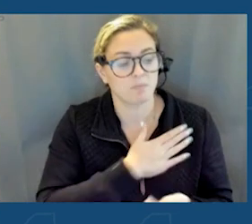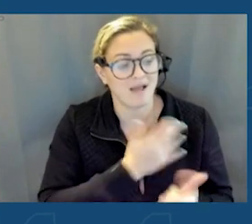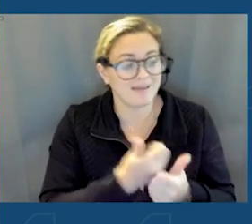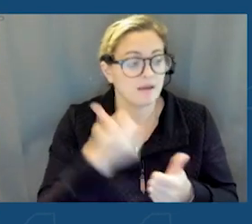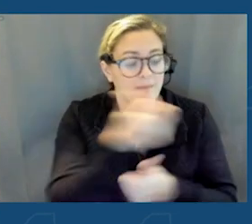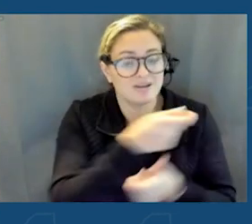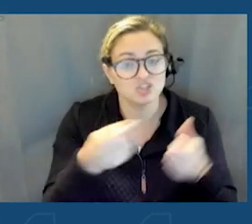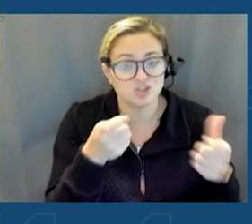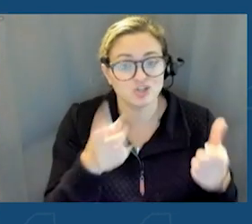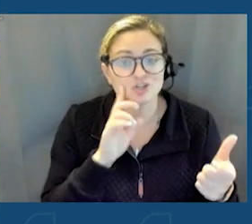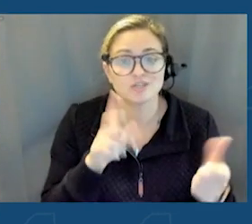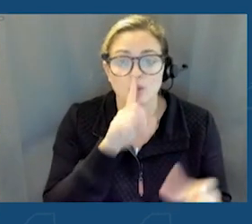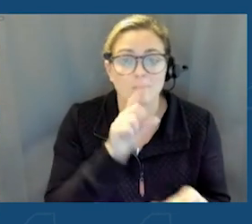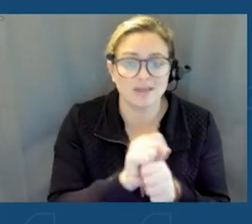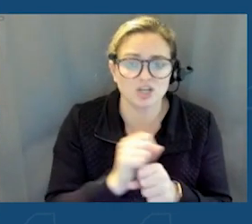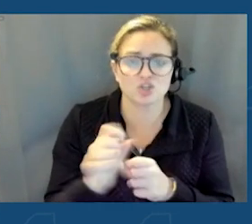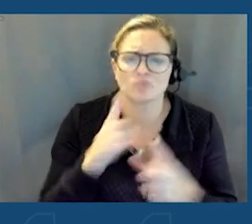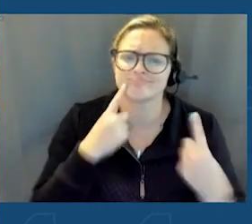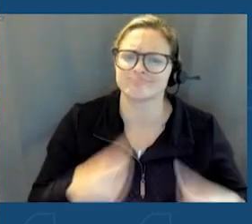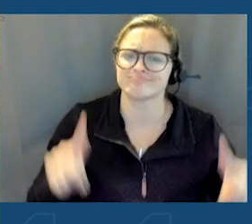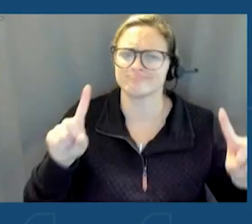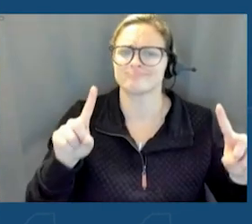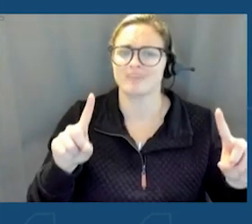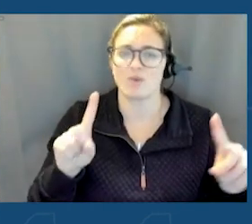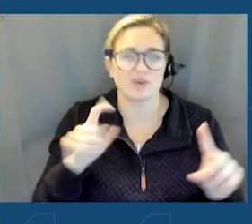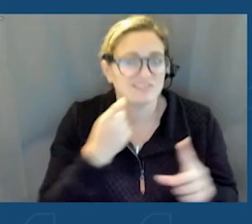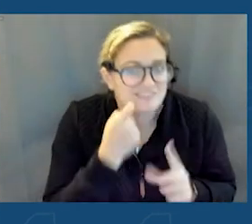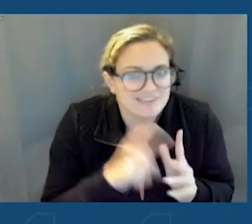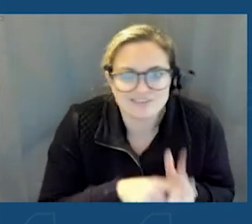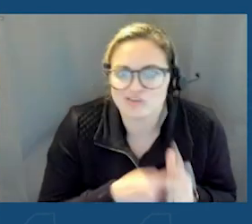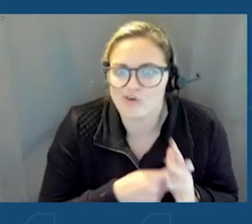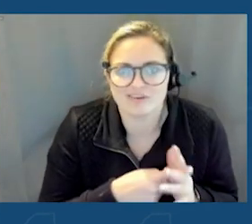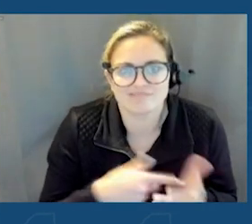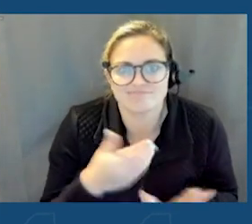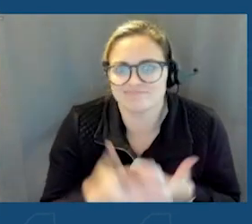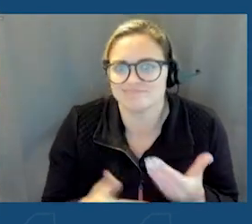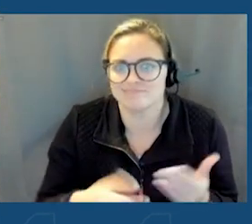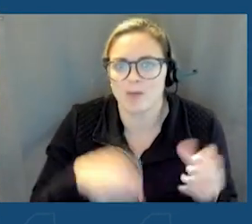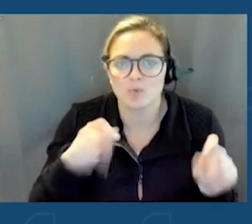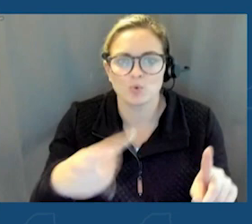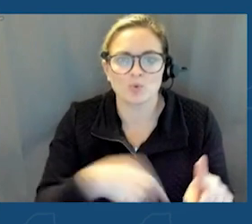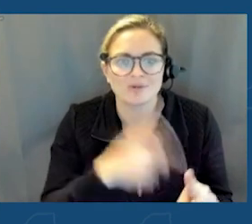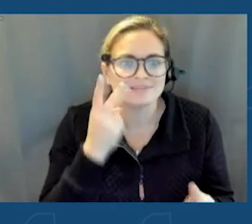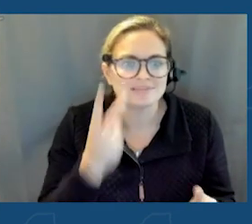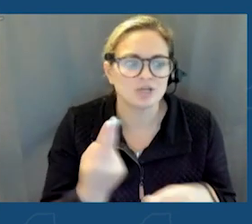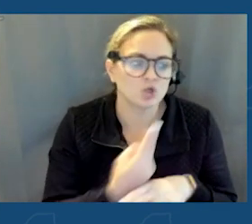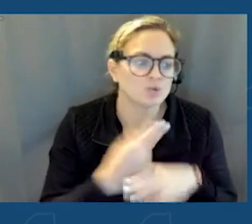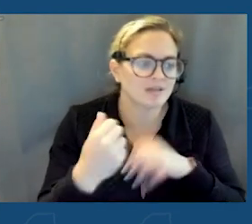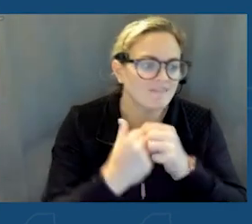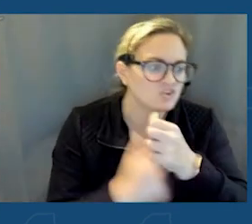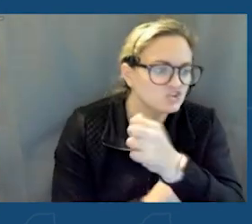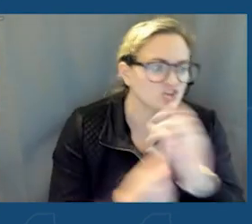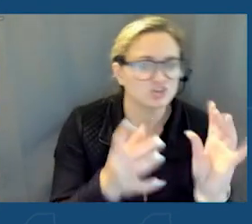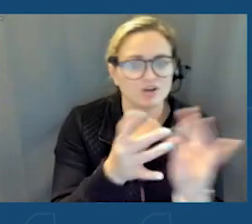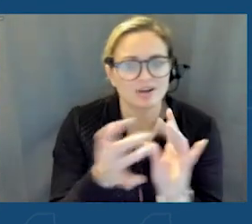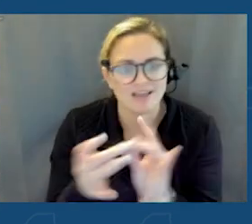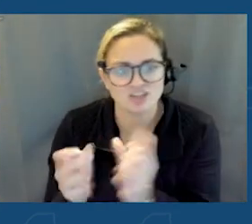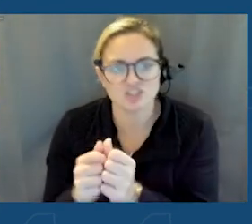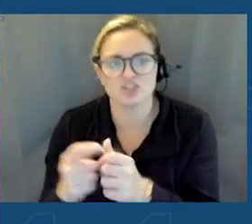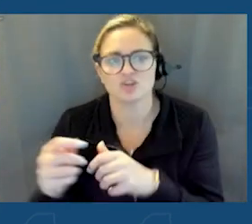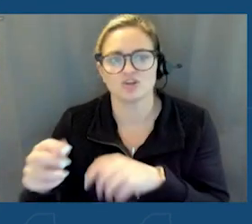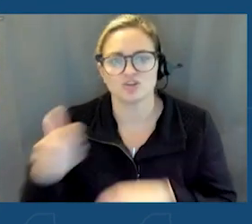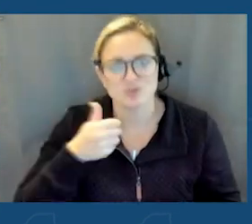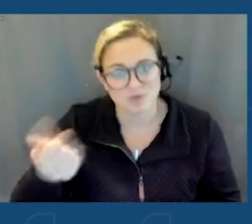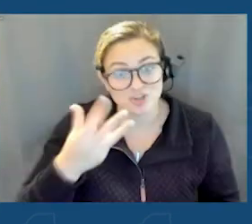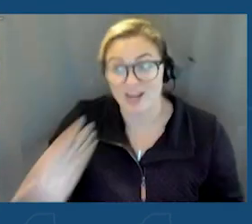to delivering, and we're just warming up the opportunities that we see using infrastructure, connections, transportation, and